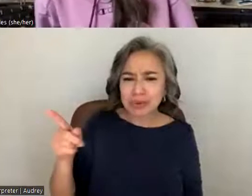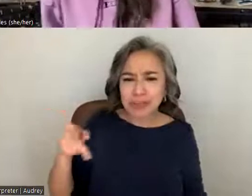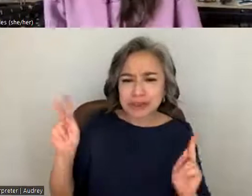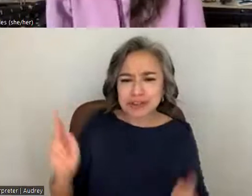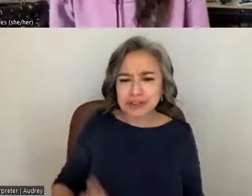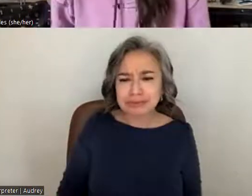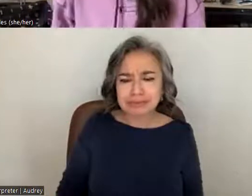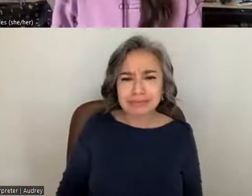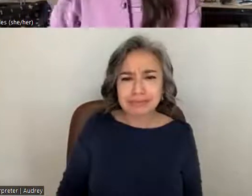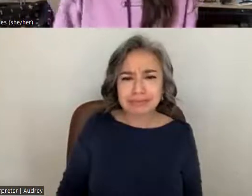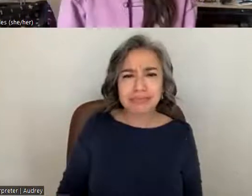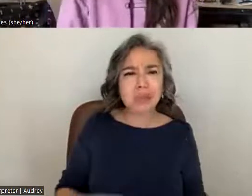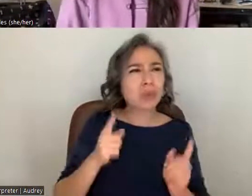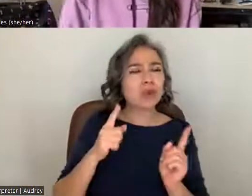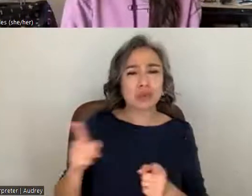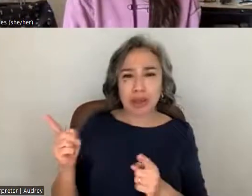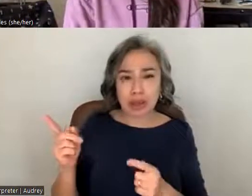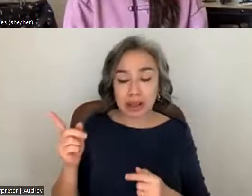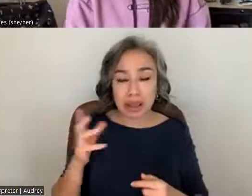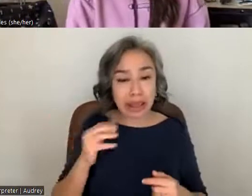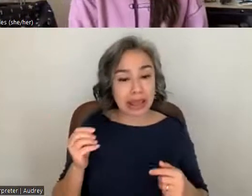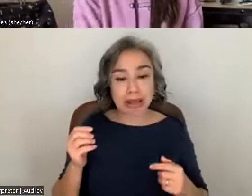what's going on? And there's this wide